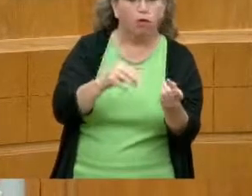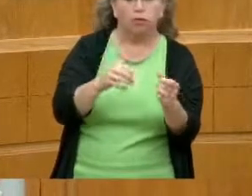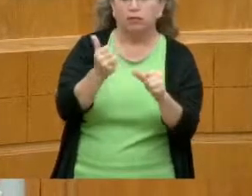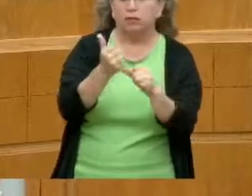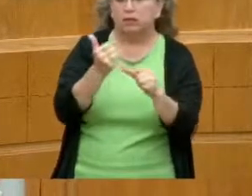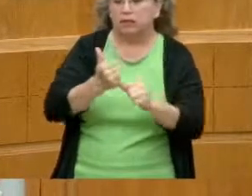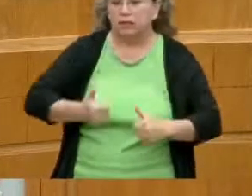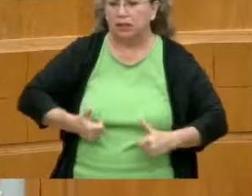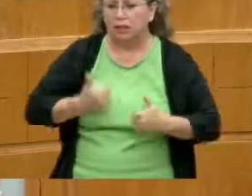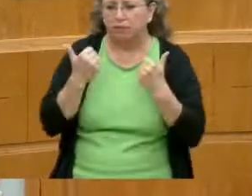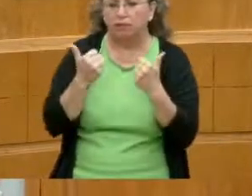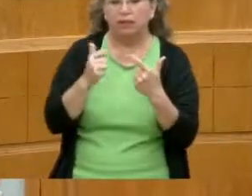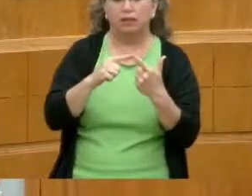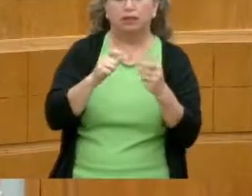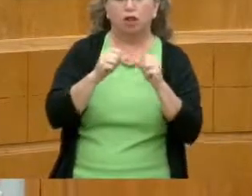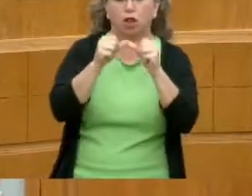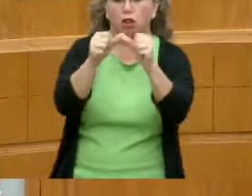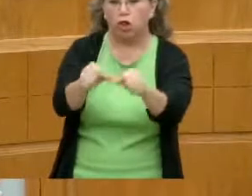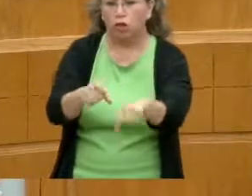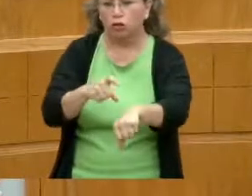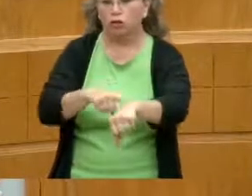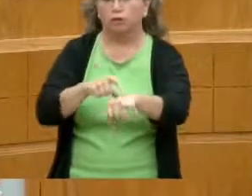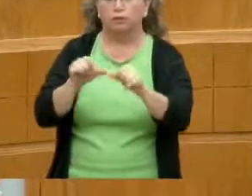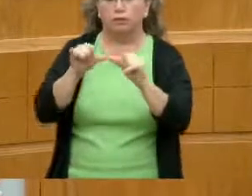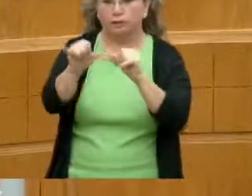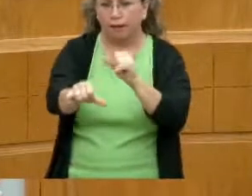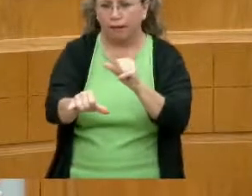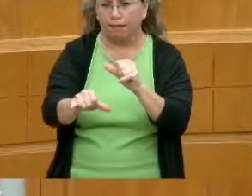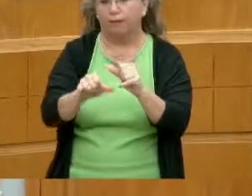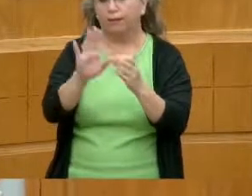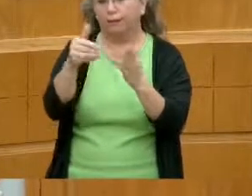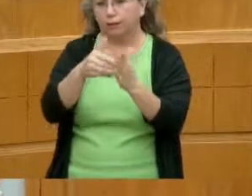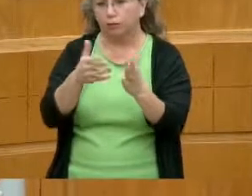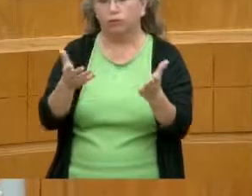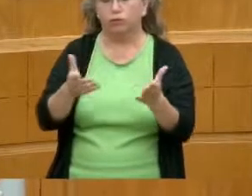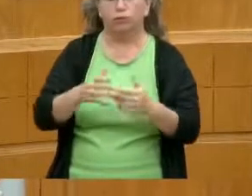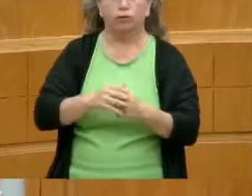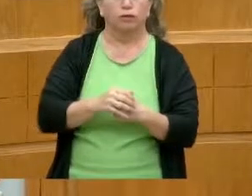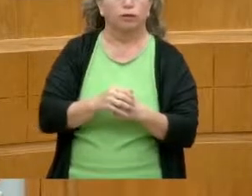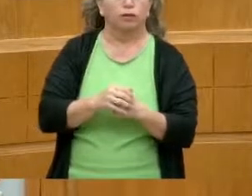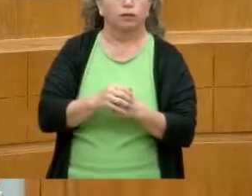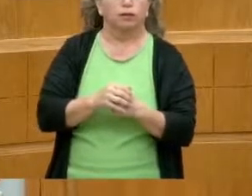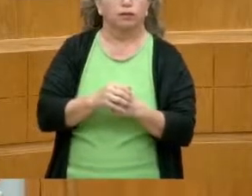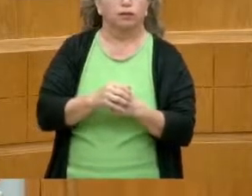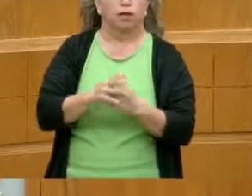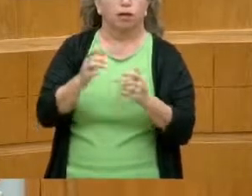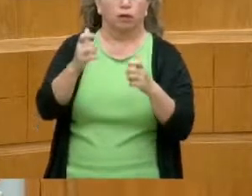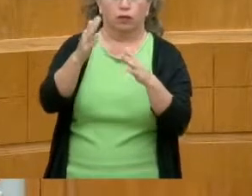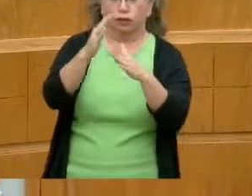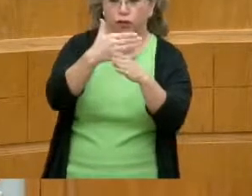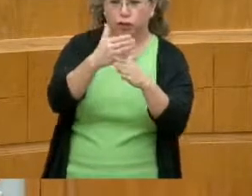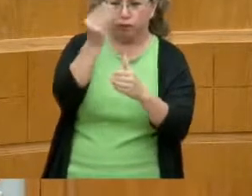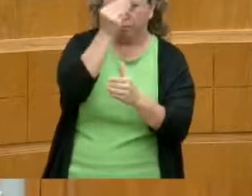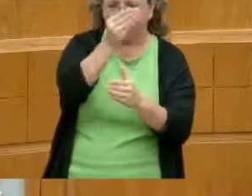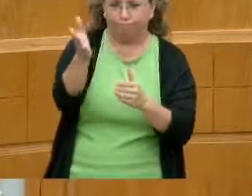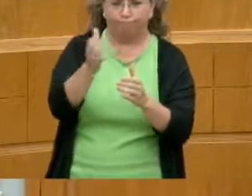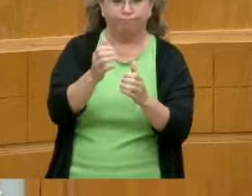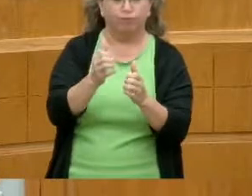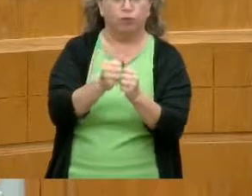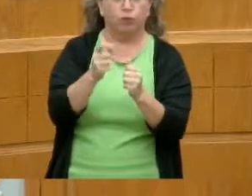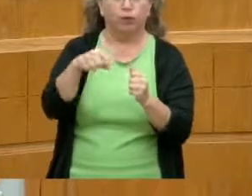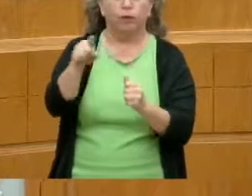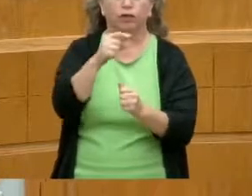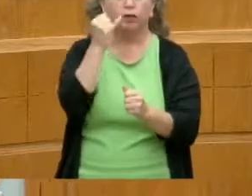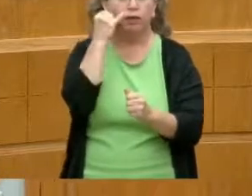stay facility or an assisted living facility. And so what I want to do is just share this with the community so you know, and in case